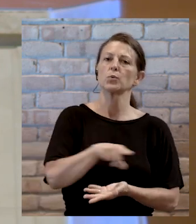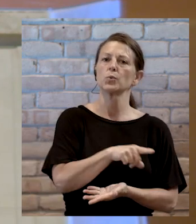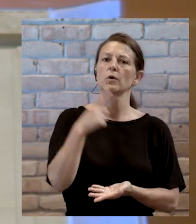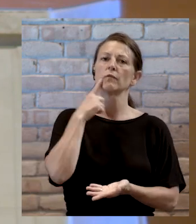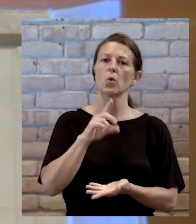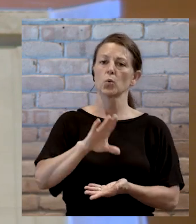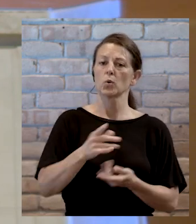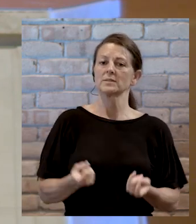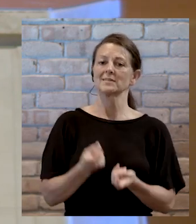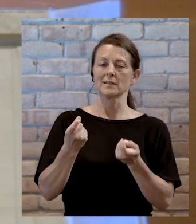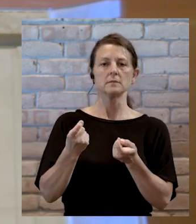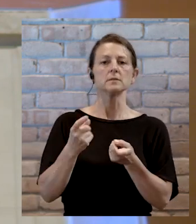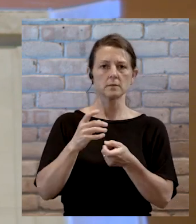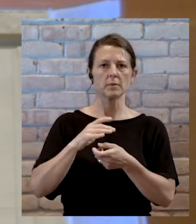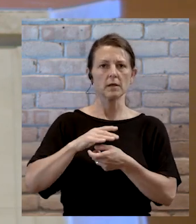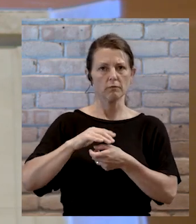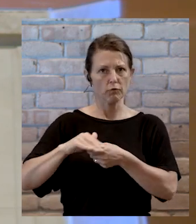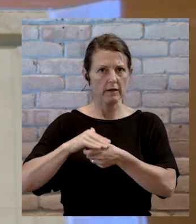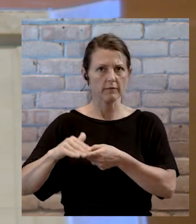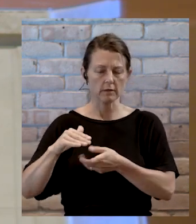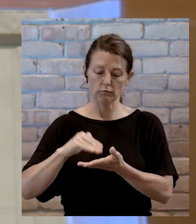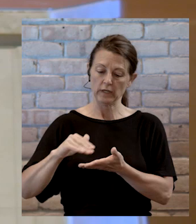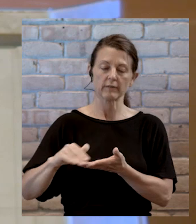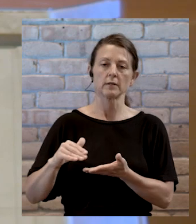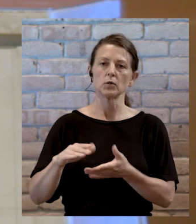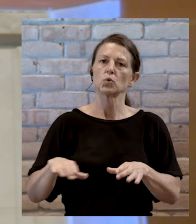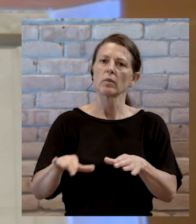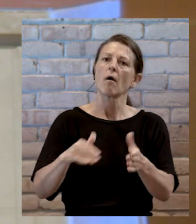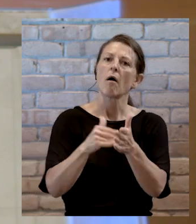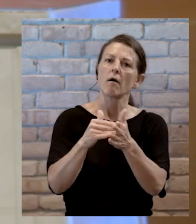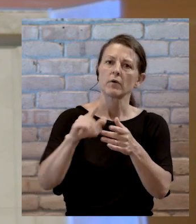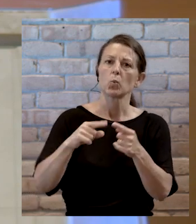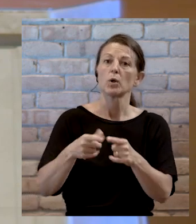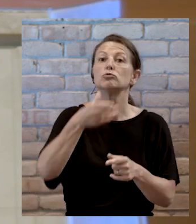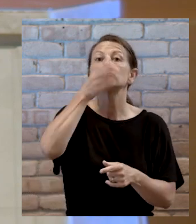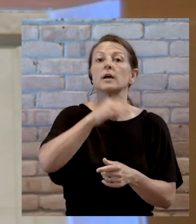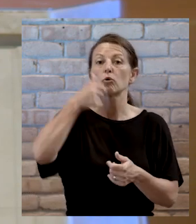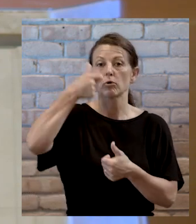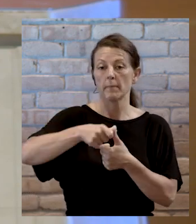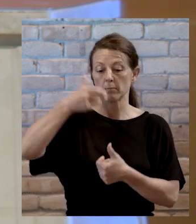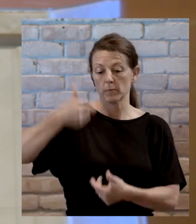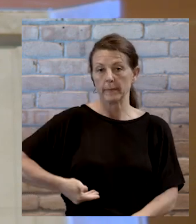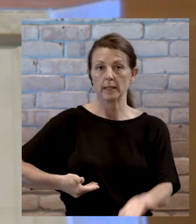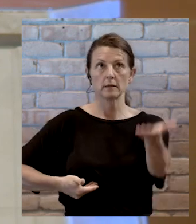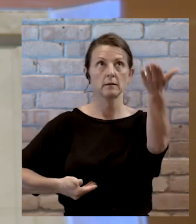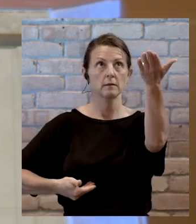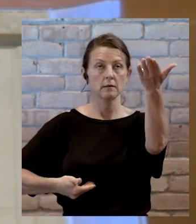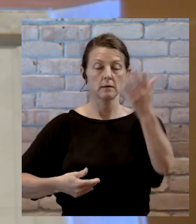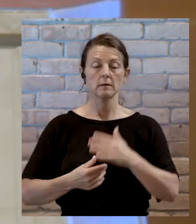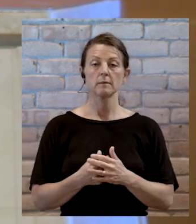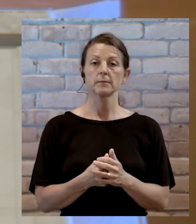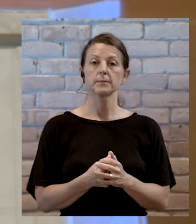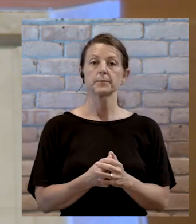of sins. This do as often as you drink it in remembrance of me."